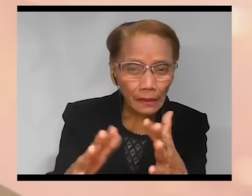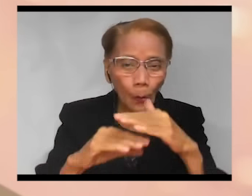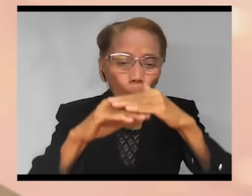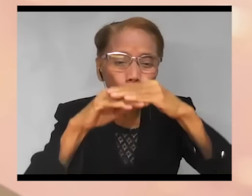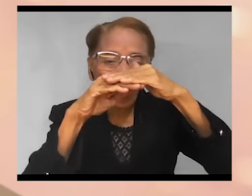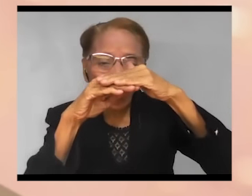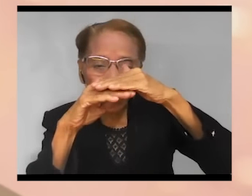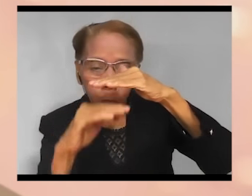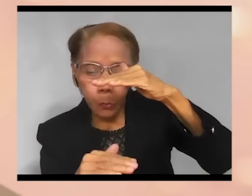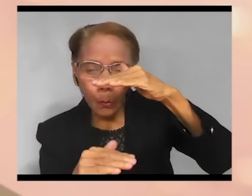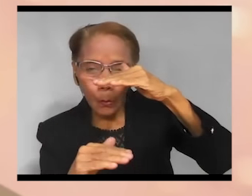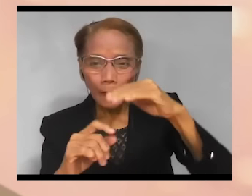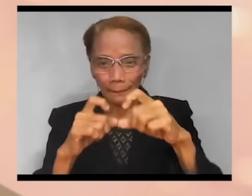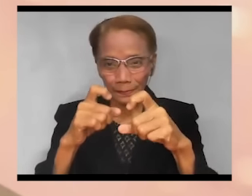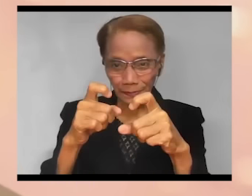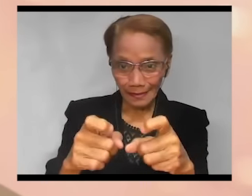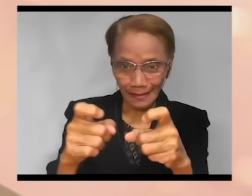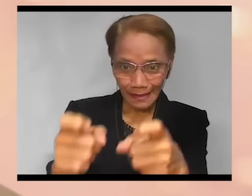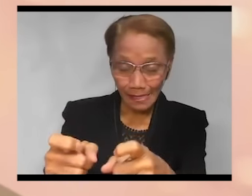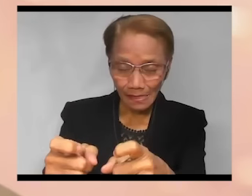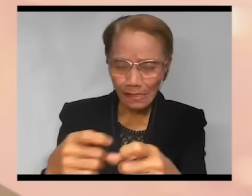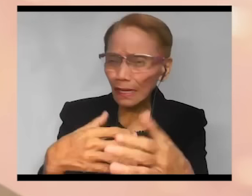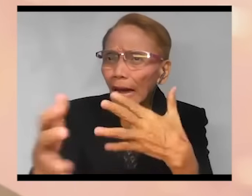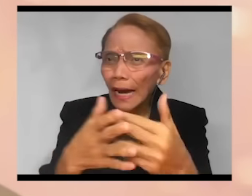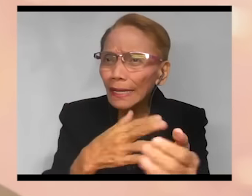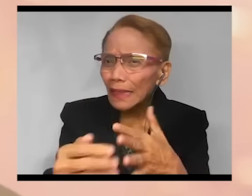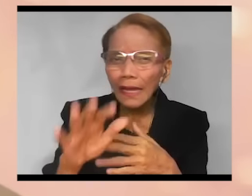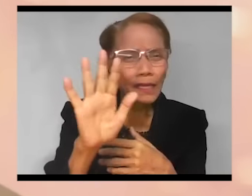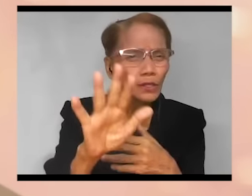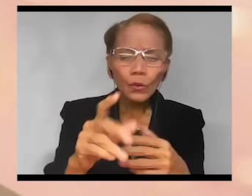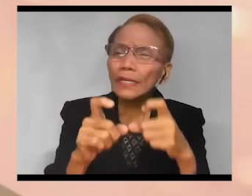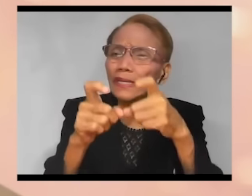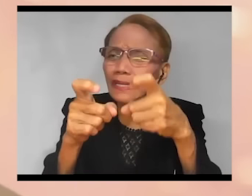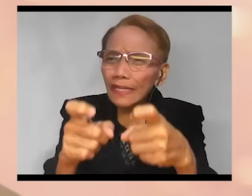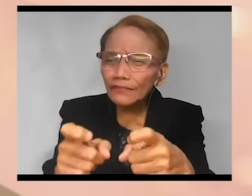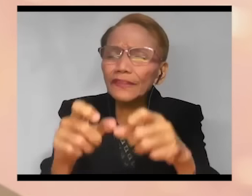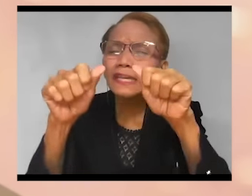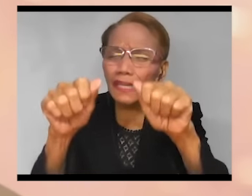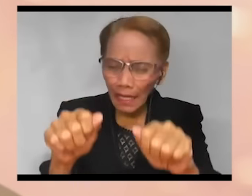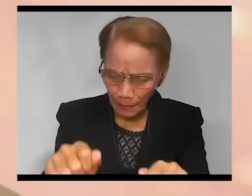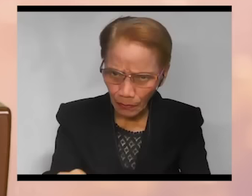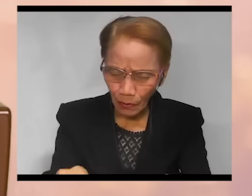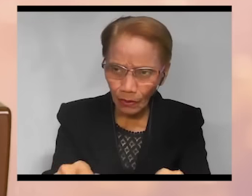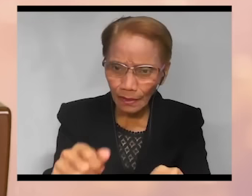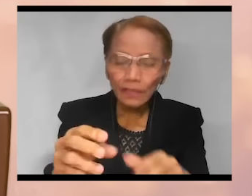gifts. Even the gift that you are capable of giving gets reduced.